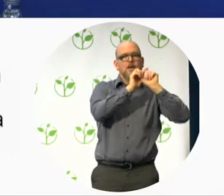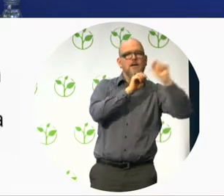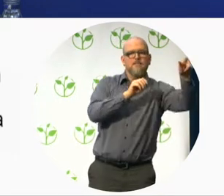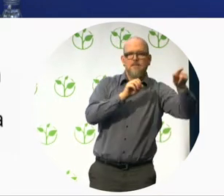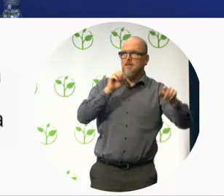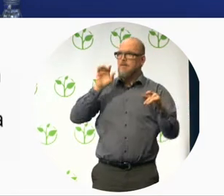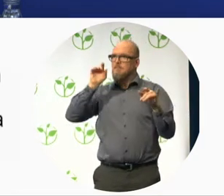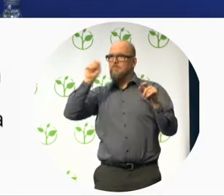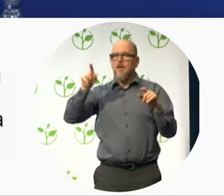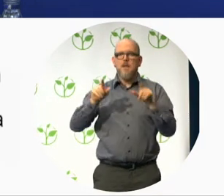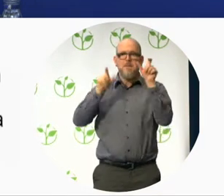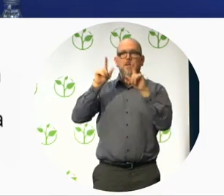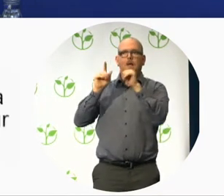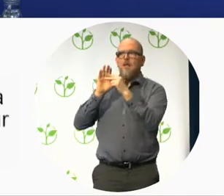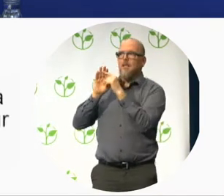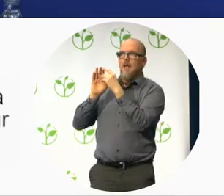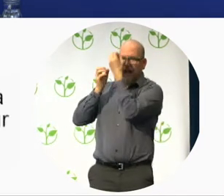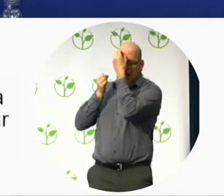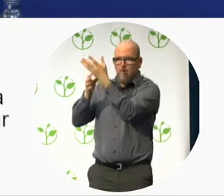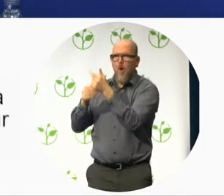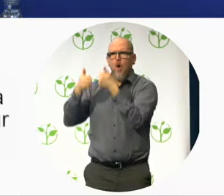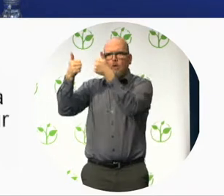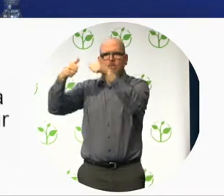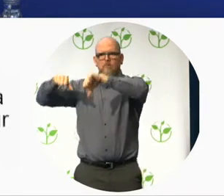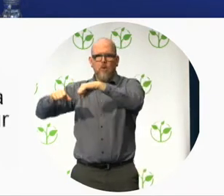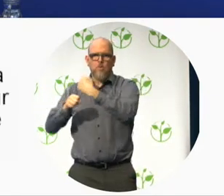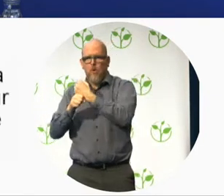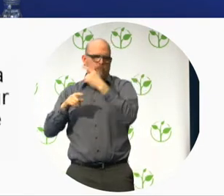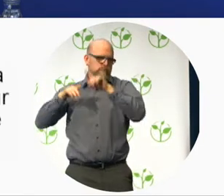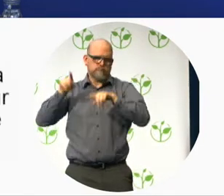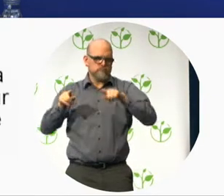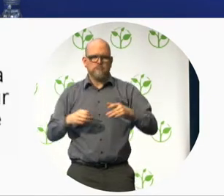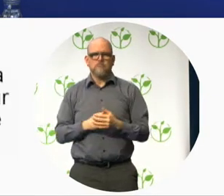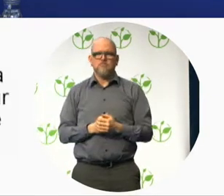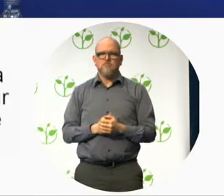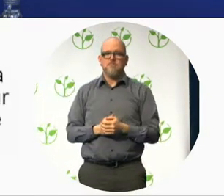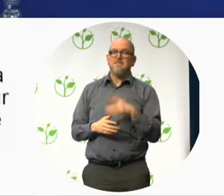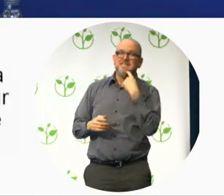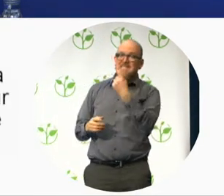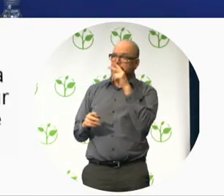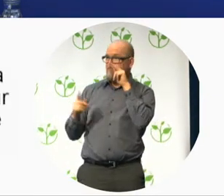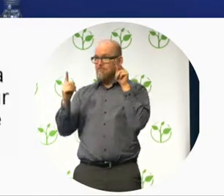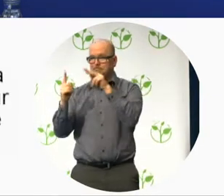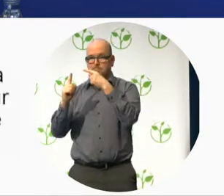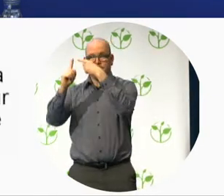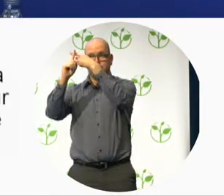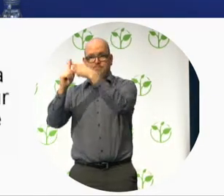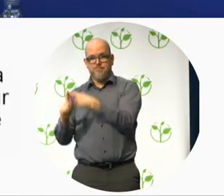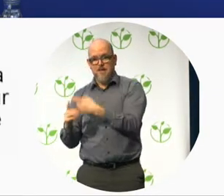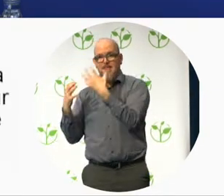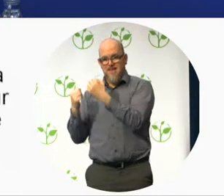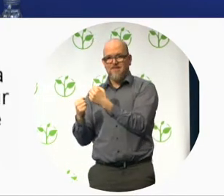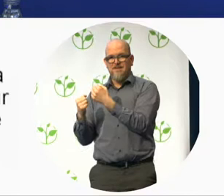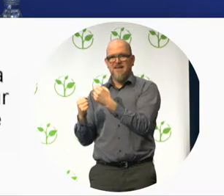Some of our success factors, and I'm not going to really talk much about, I didn't create the slides myself. I'll learn next time to do it on my